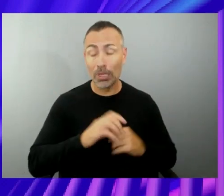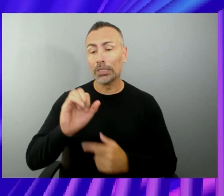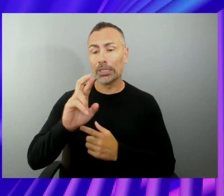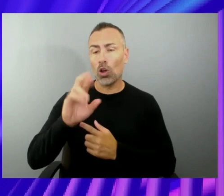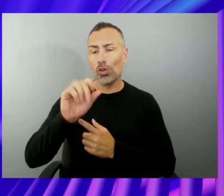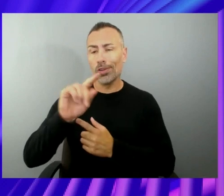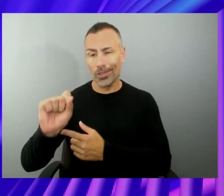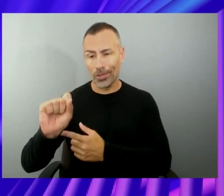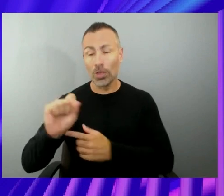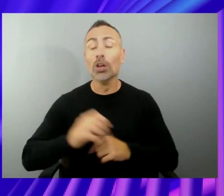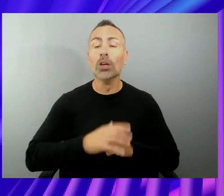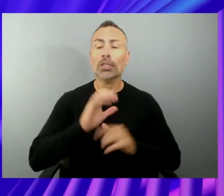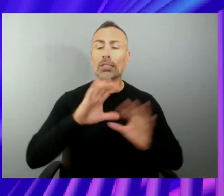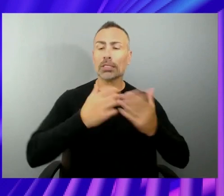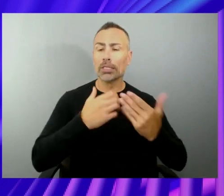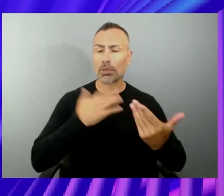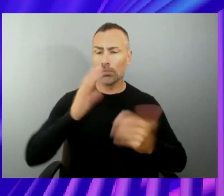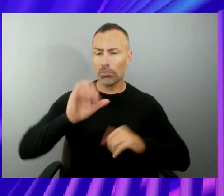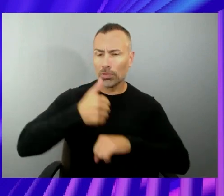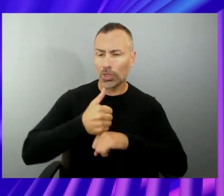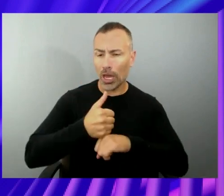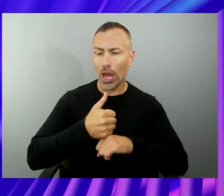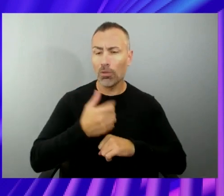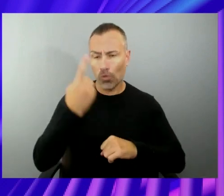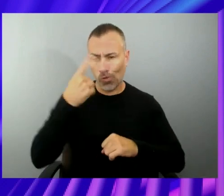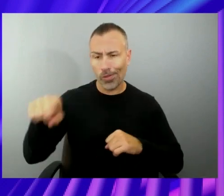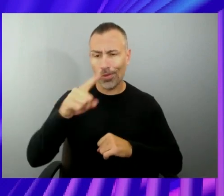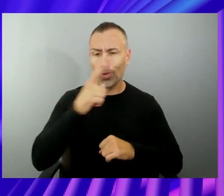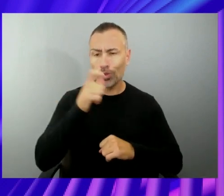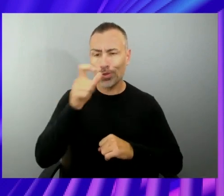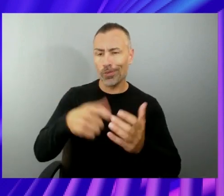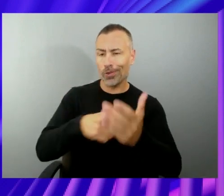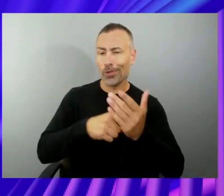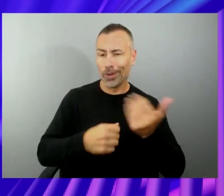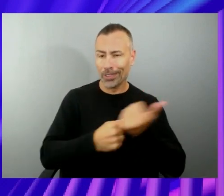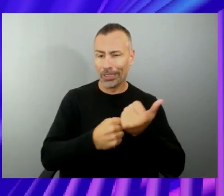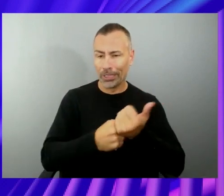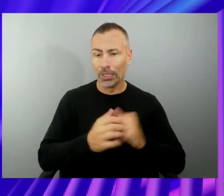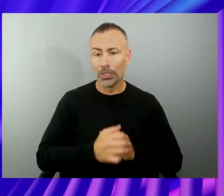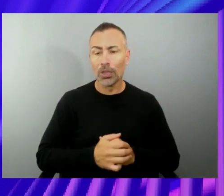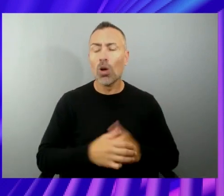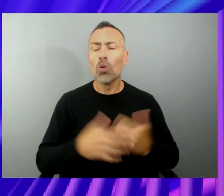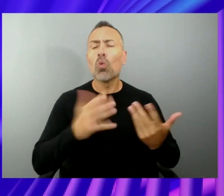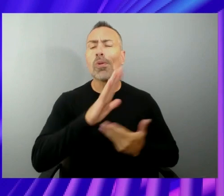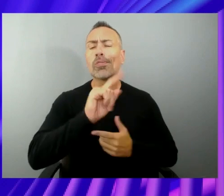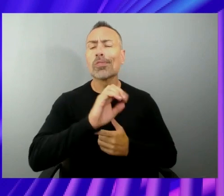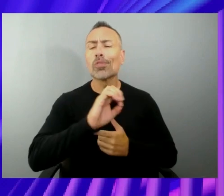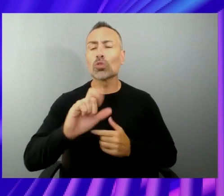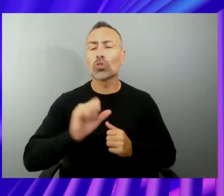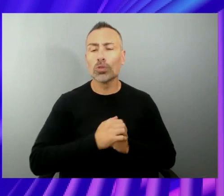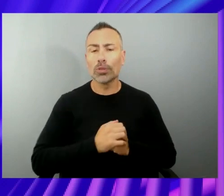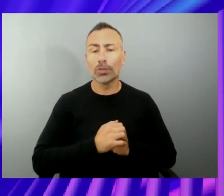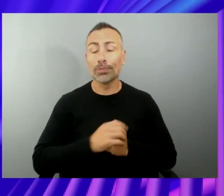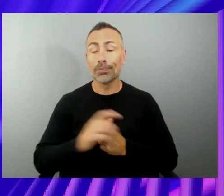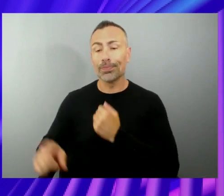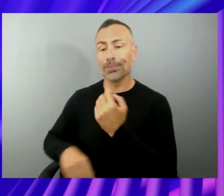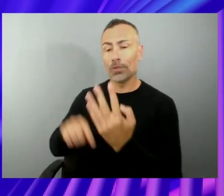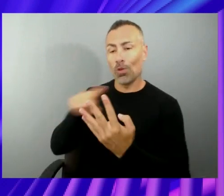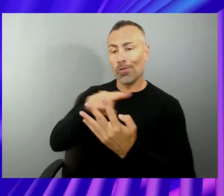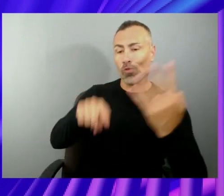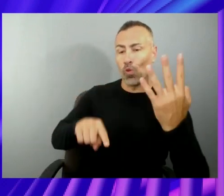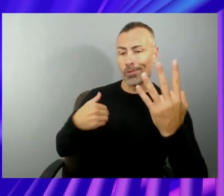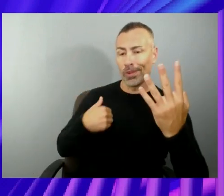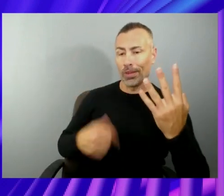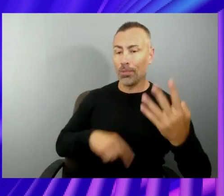Yeah, yeah. What are some of those tools? So really there's 4 key ones. You know, one of the first ones that we've built is